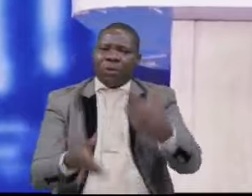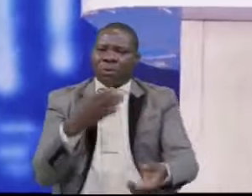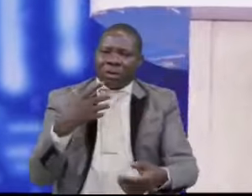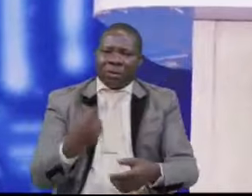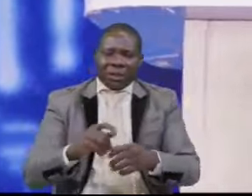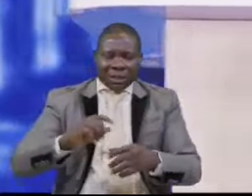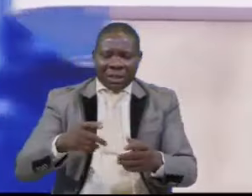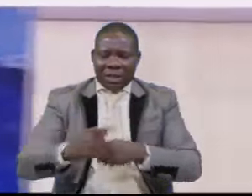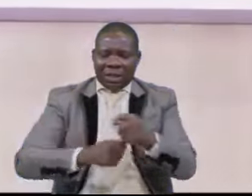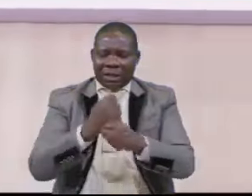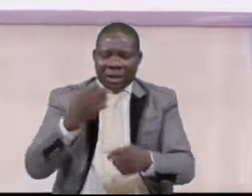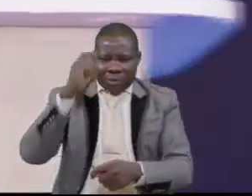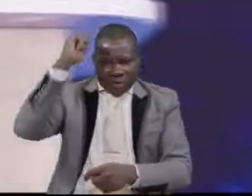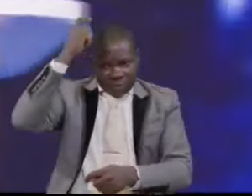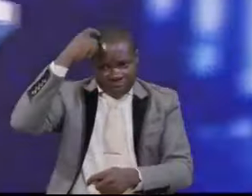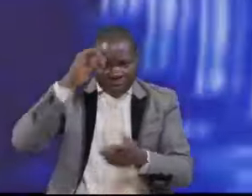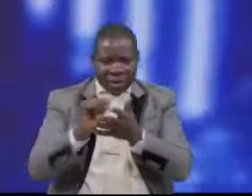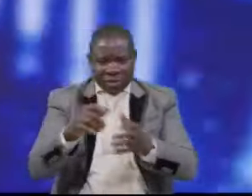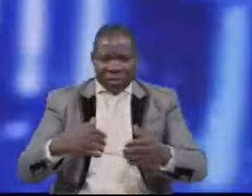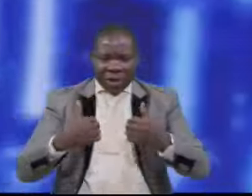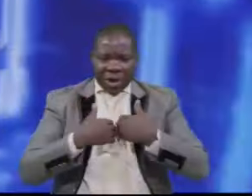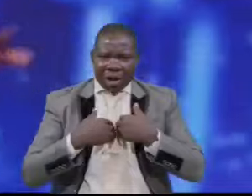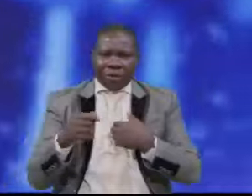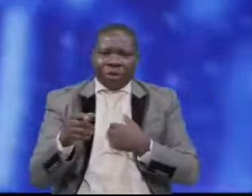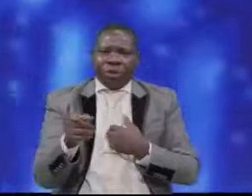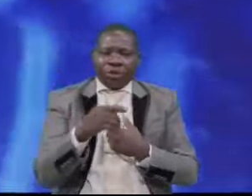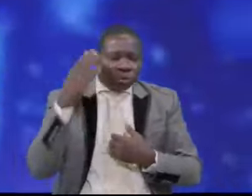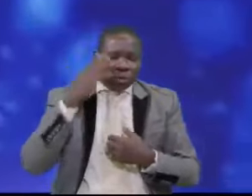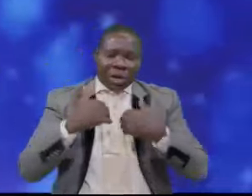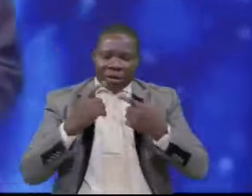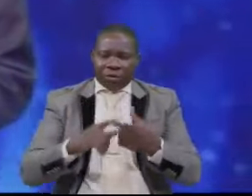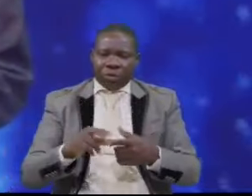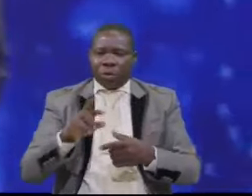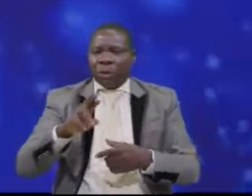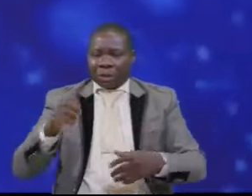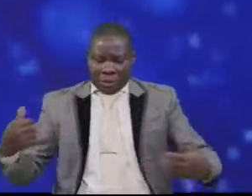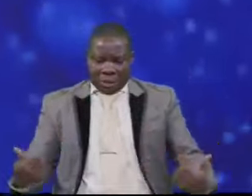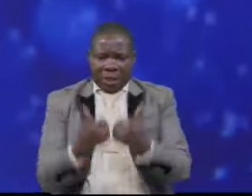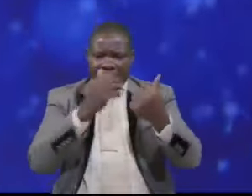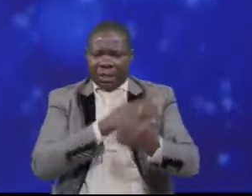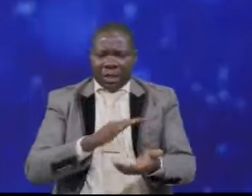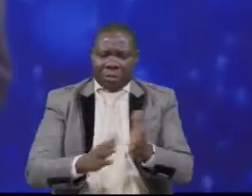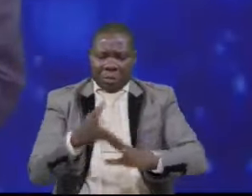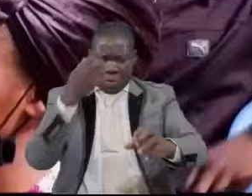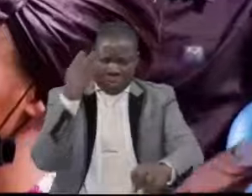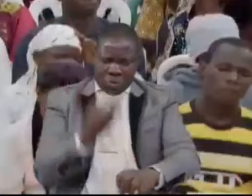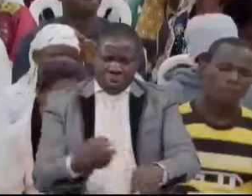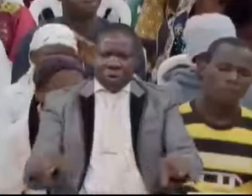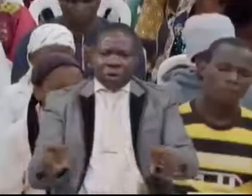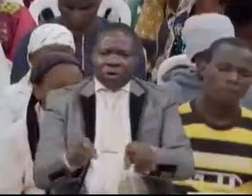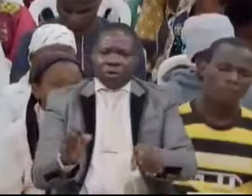be behind. You have to be challenged and toughened so that you become